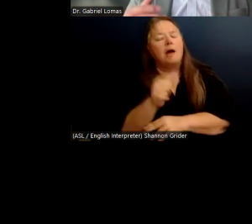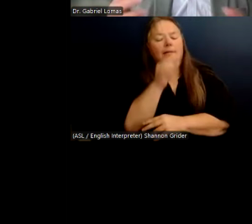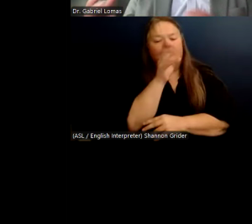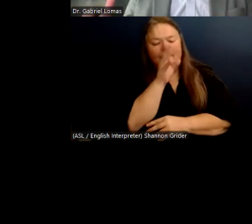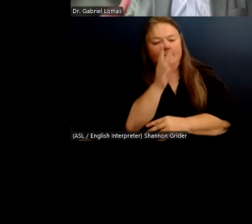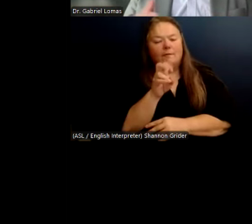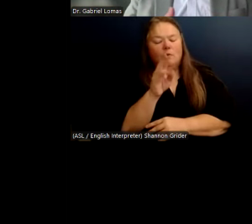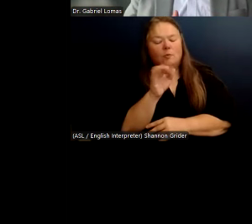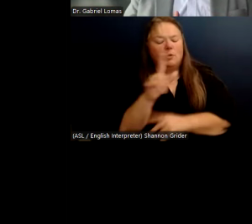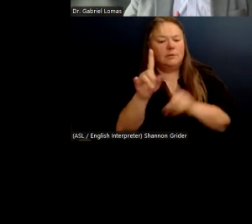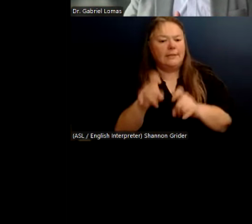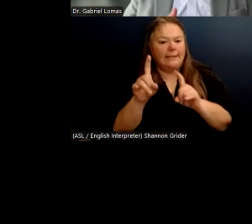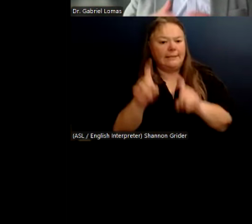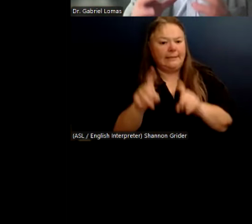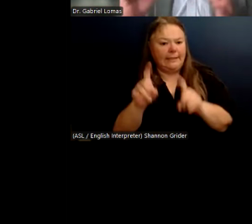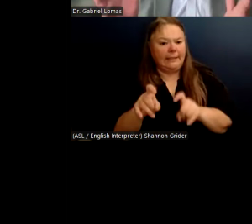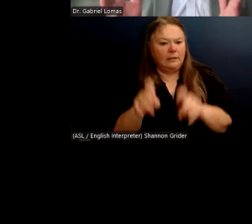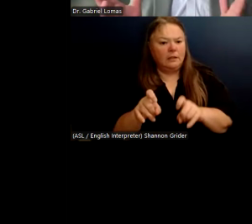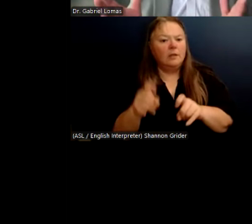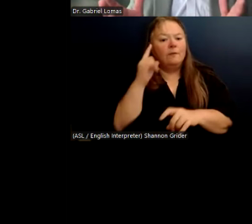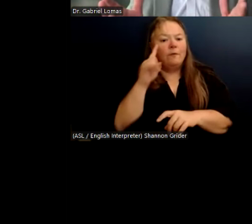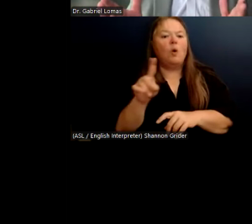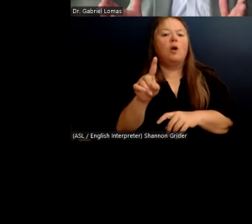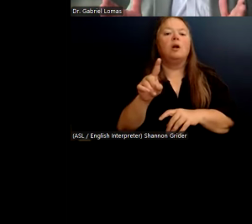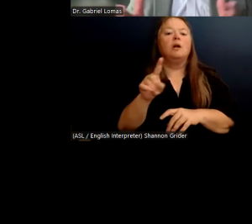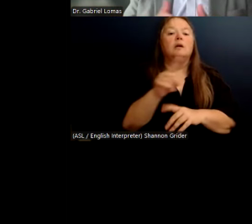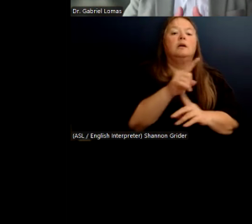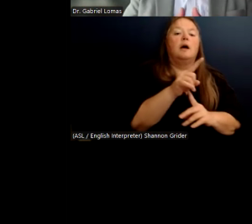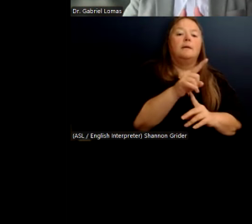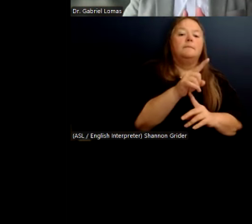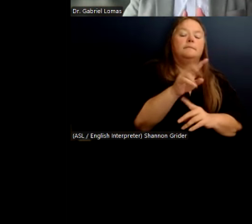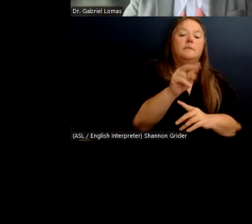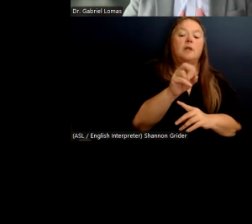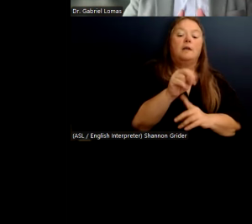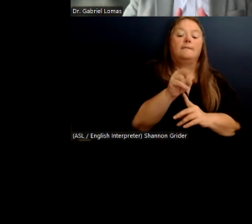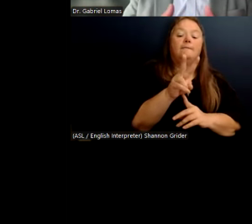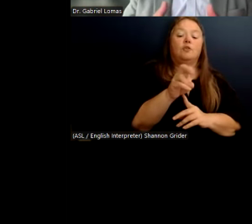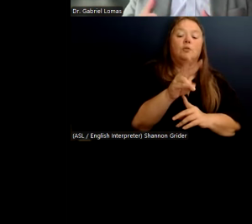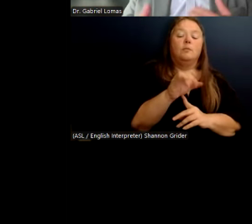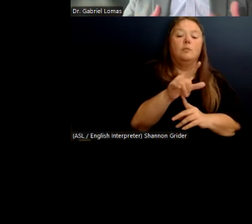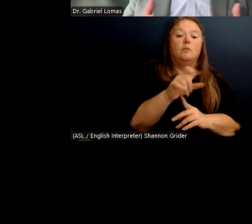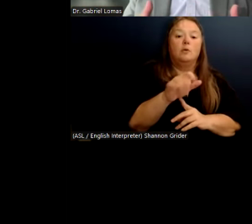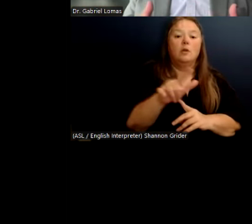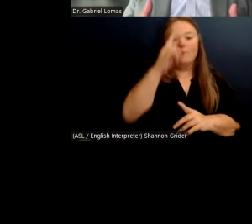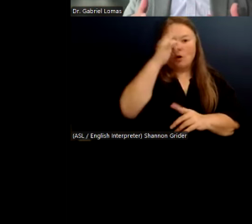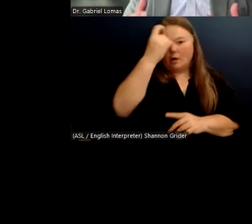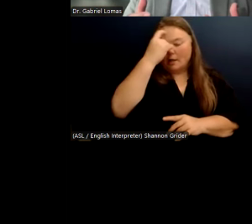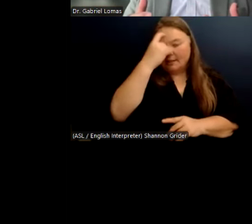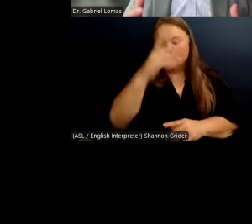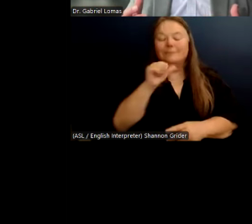and nonverbal results for academic, because that's going to give us the best picture of how the person functions. Measures of